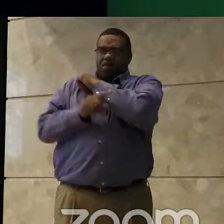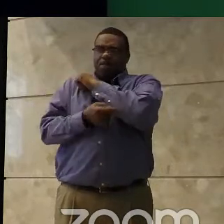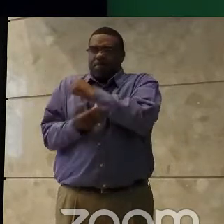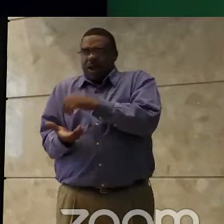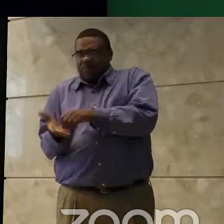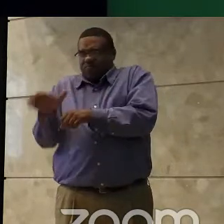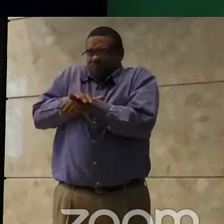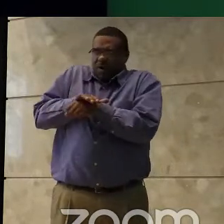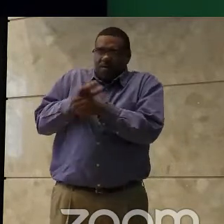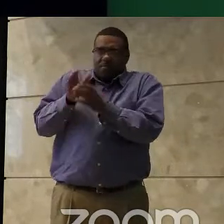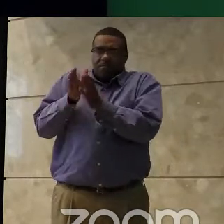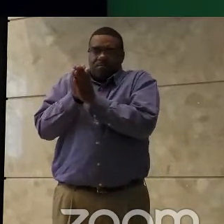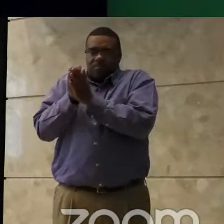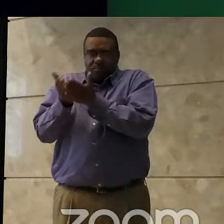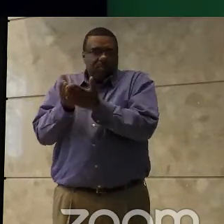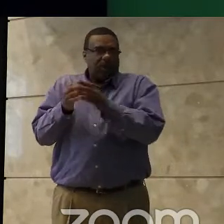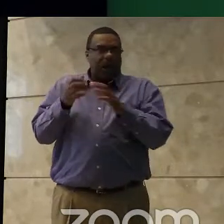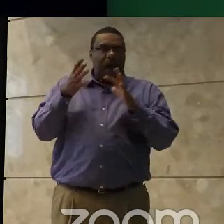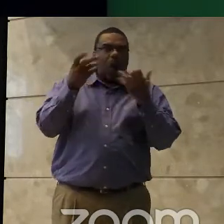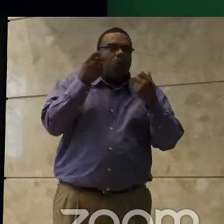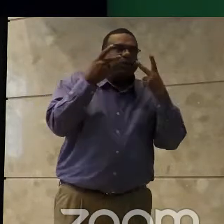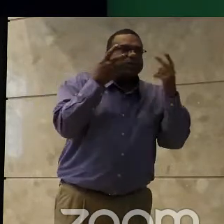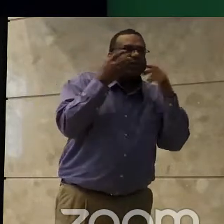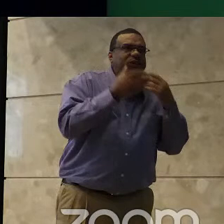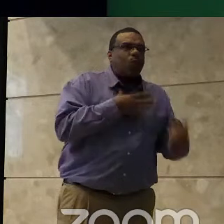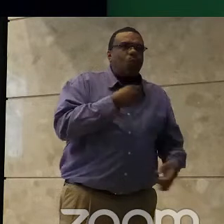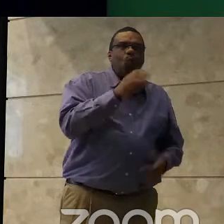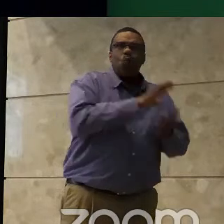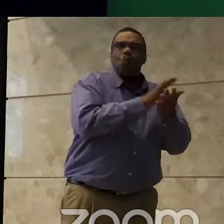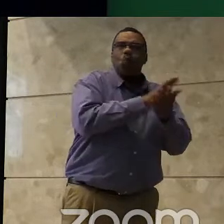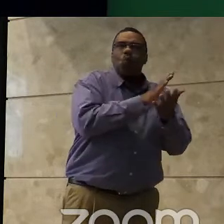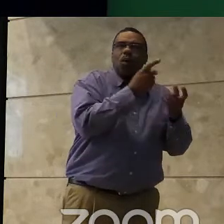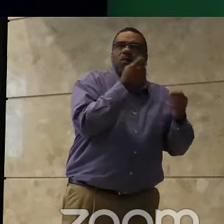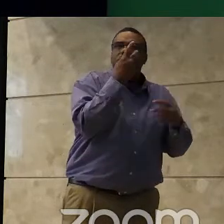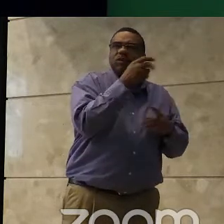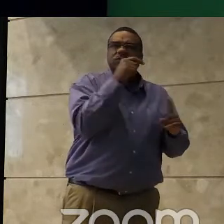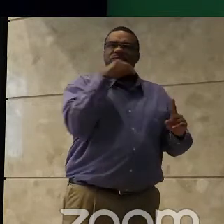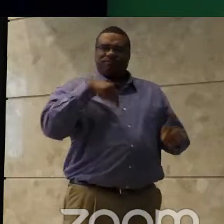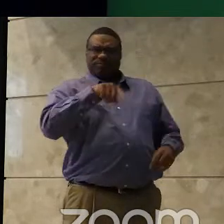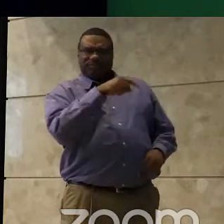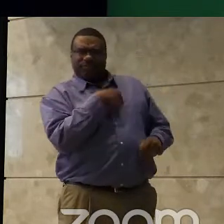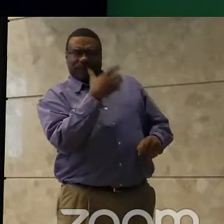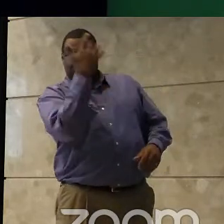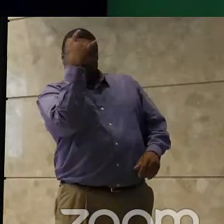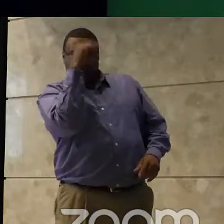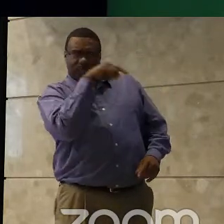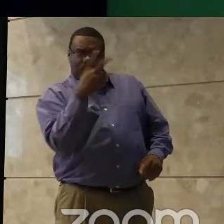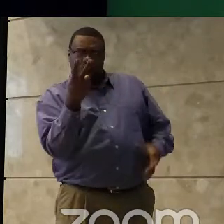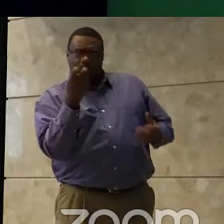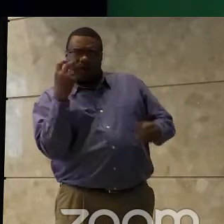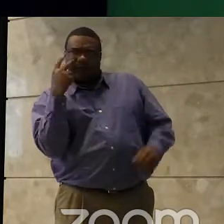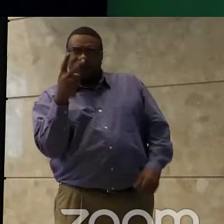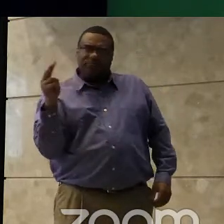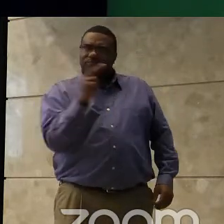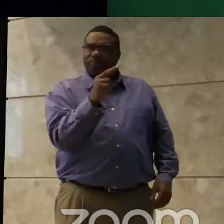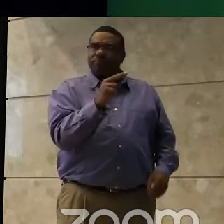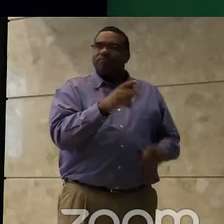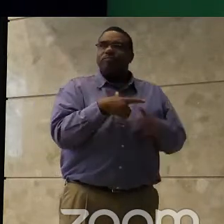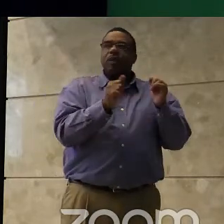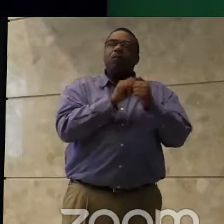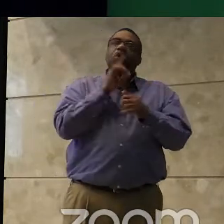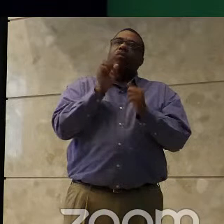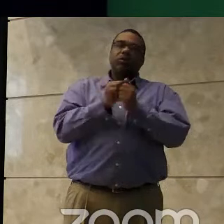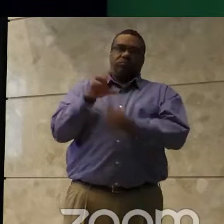kids, only because all of my life I'd been told that they were smarter. And to me,